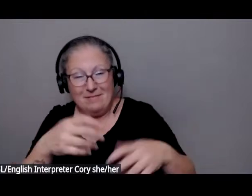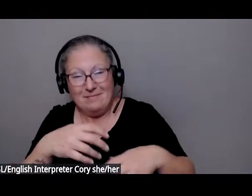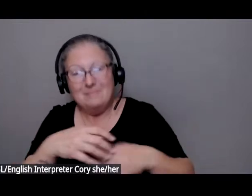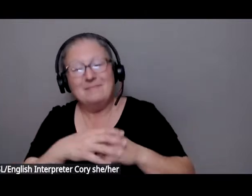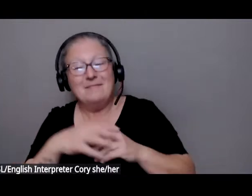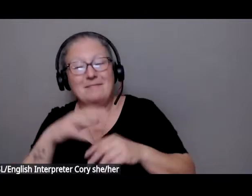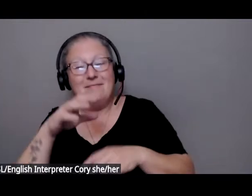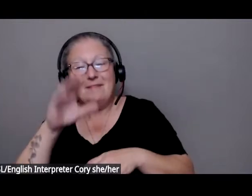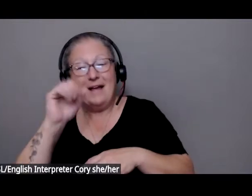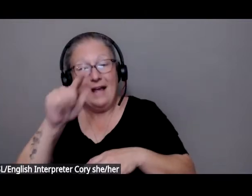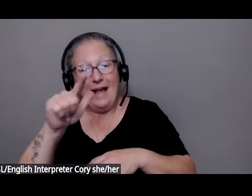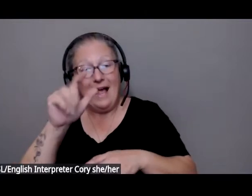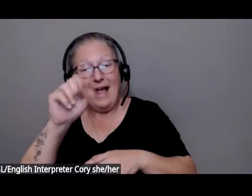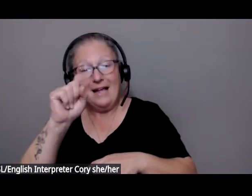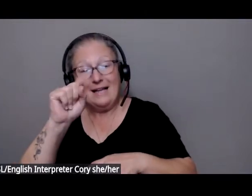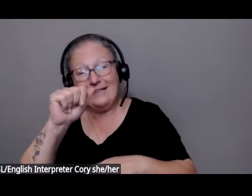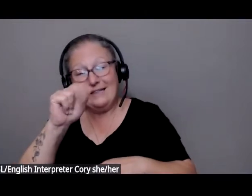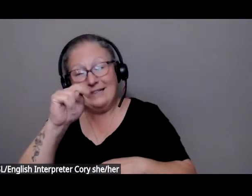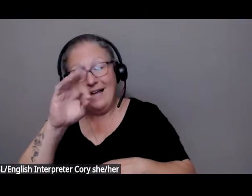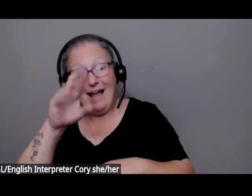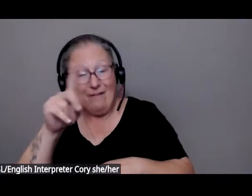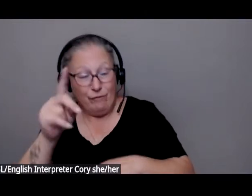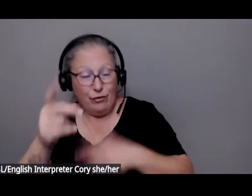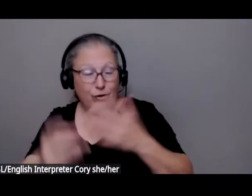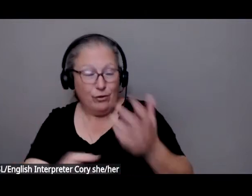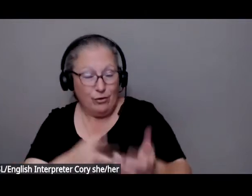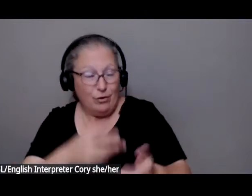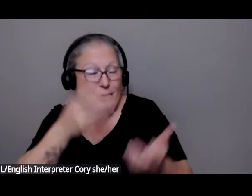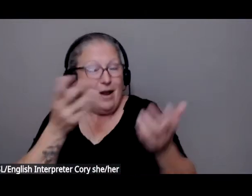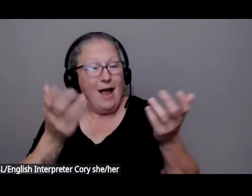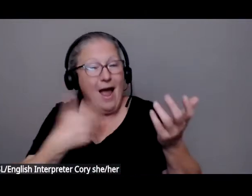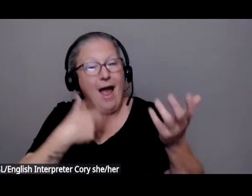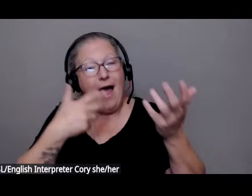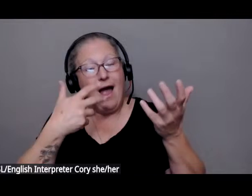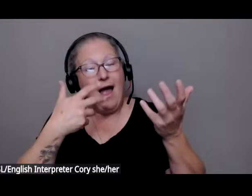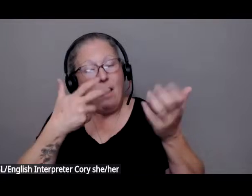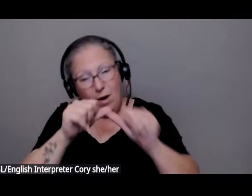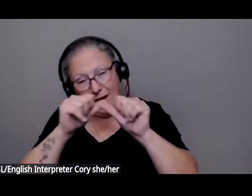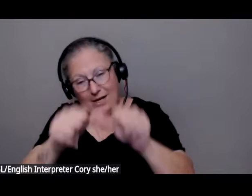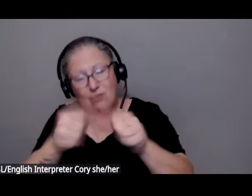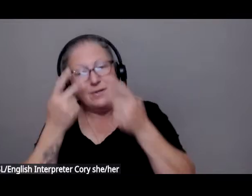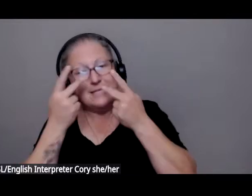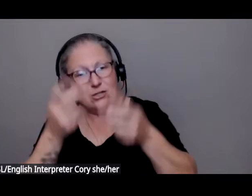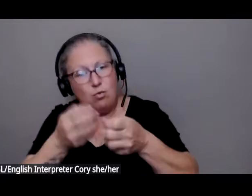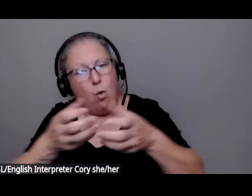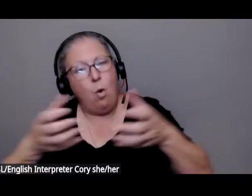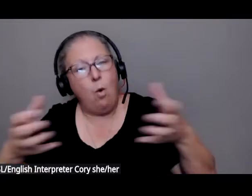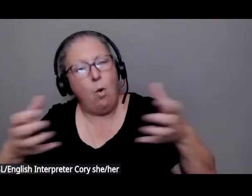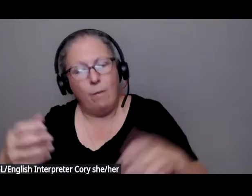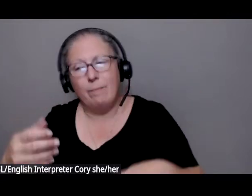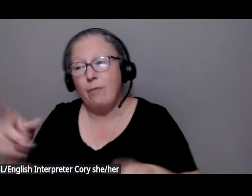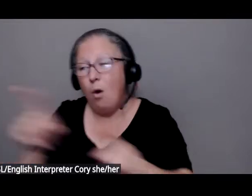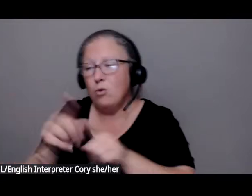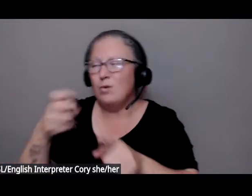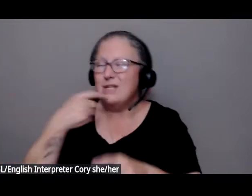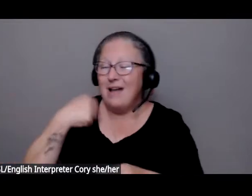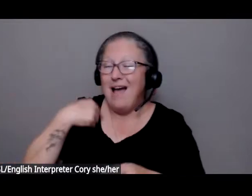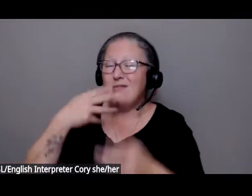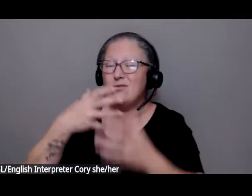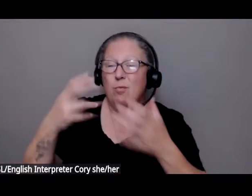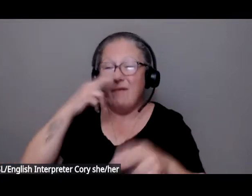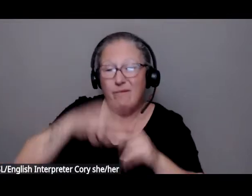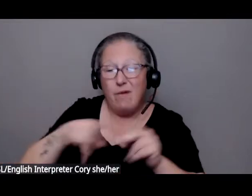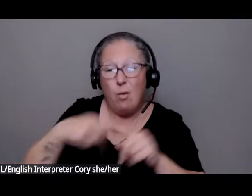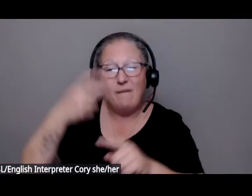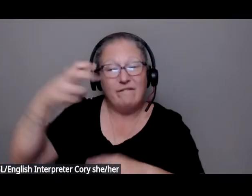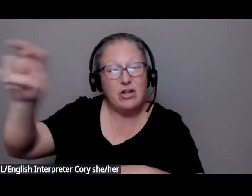Cal Stanford. Right, So, no, you right. know, and I want to continue to see it grow. And I also want to say we have so much fun on our field trips.